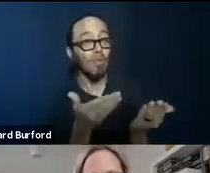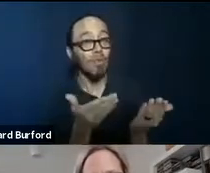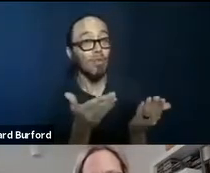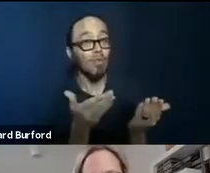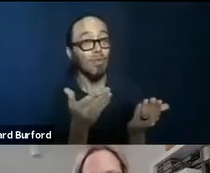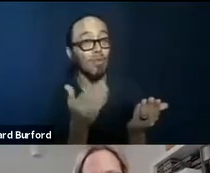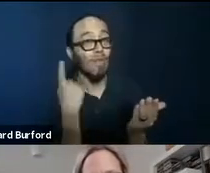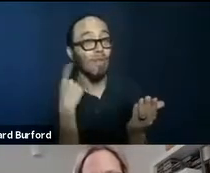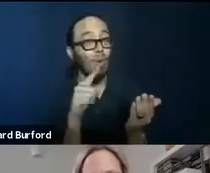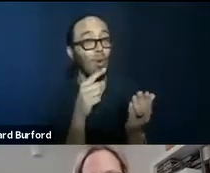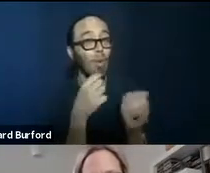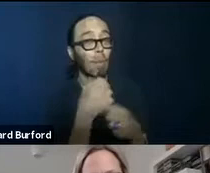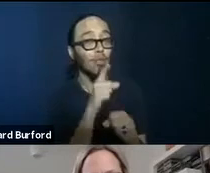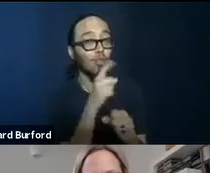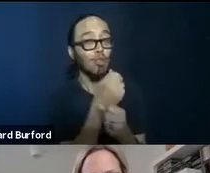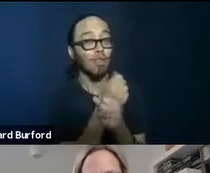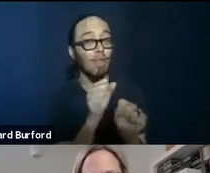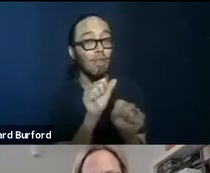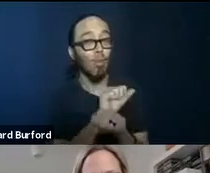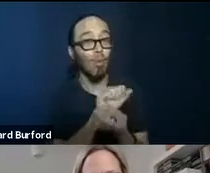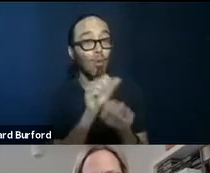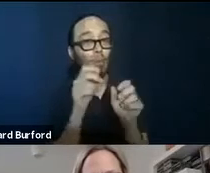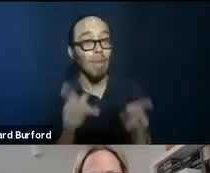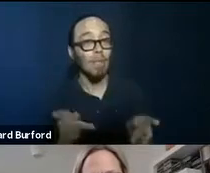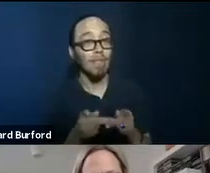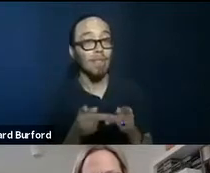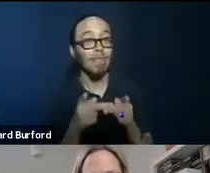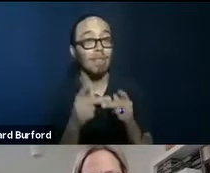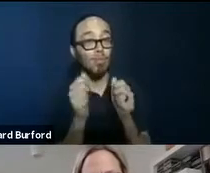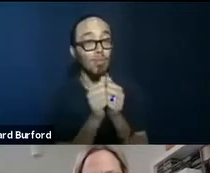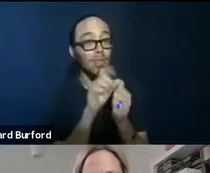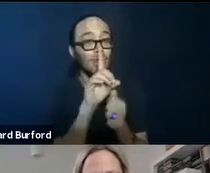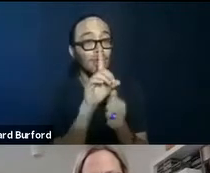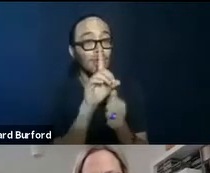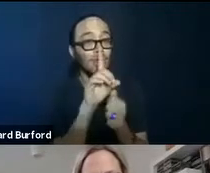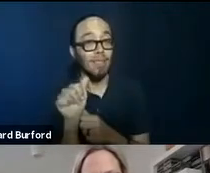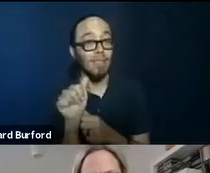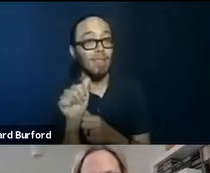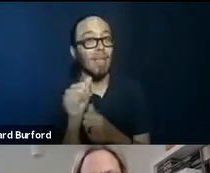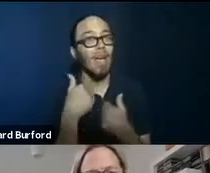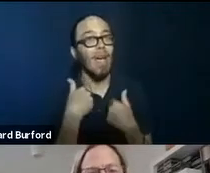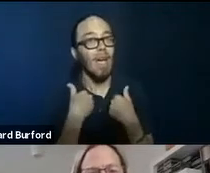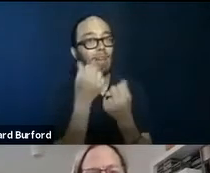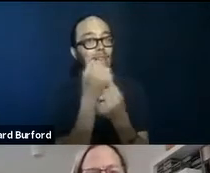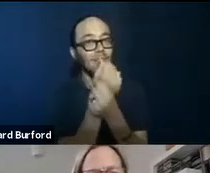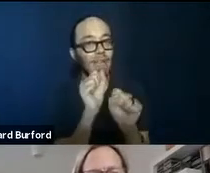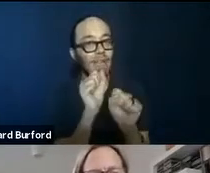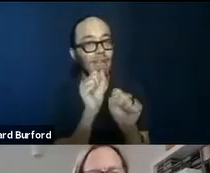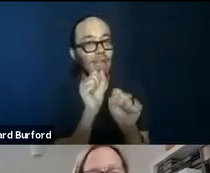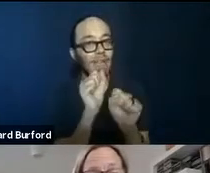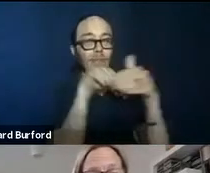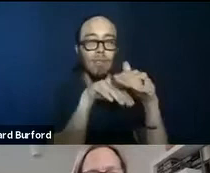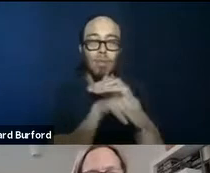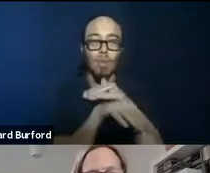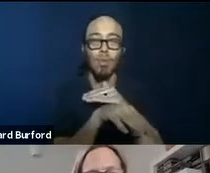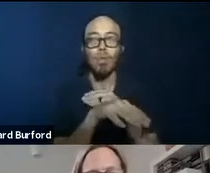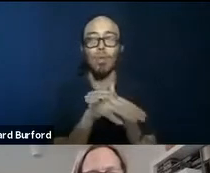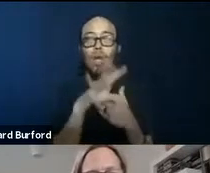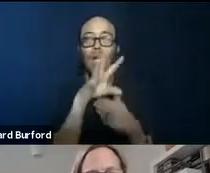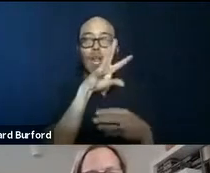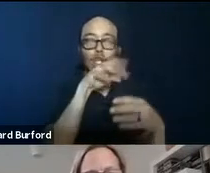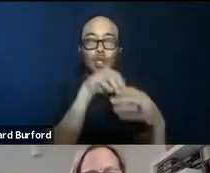a safe workplace for people with disabilities. And having safe and accessible and